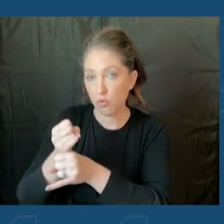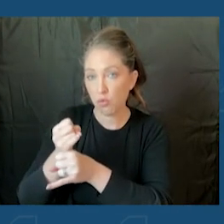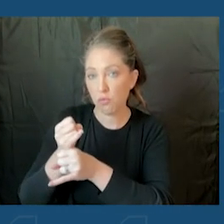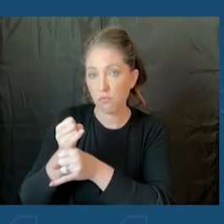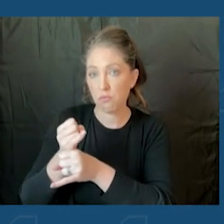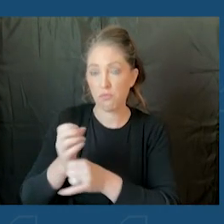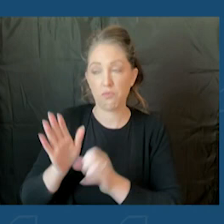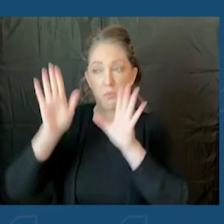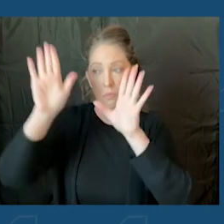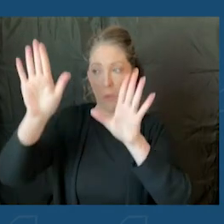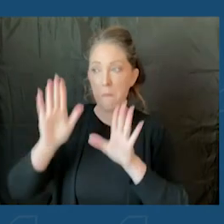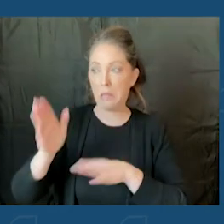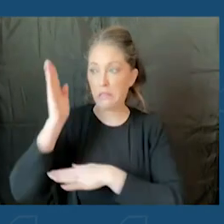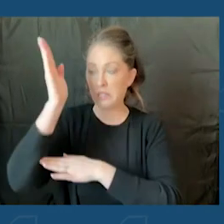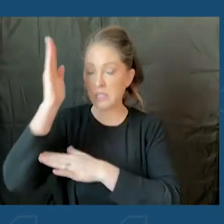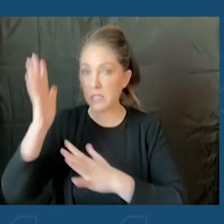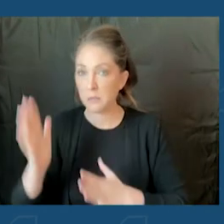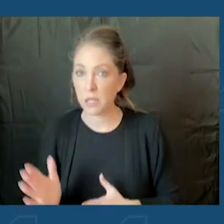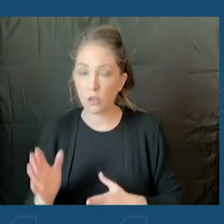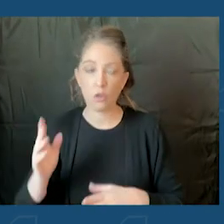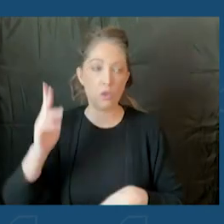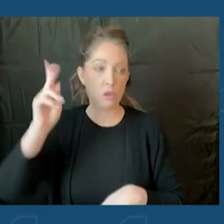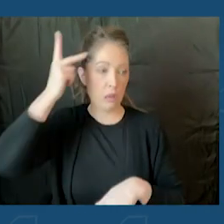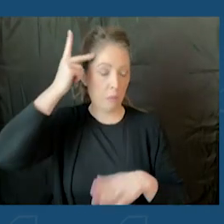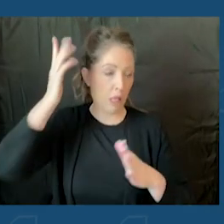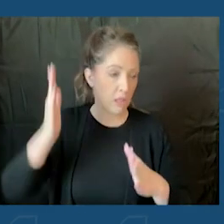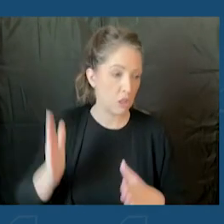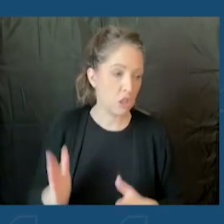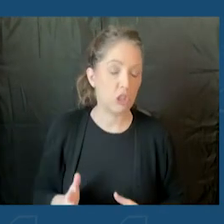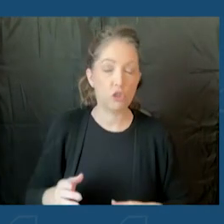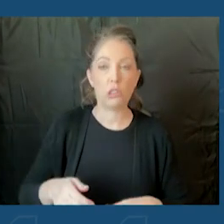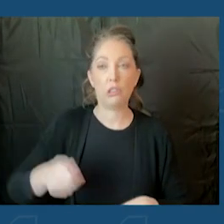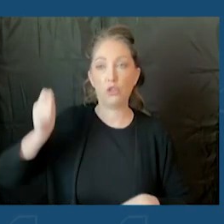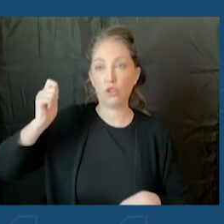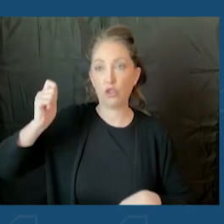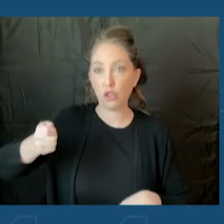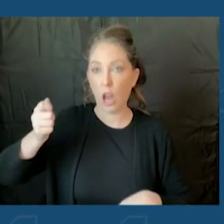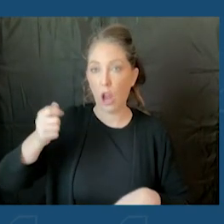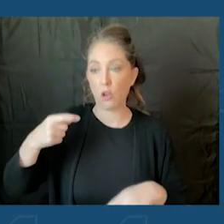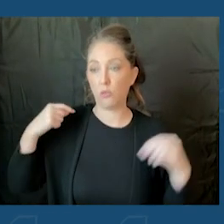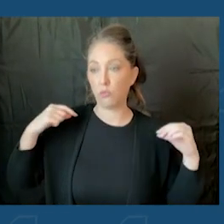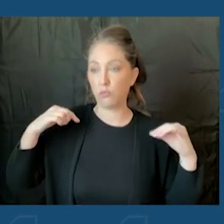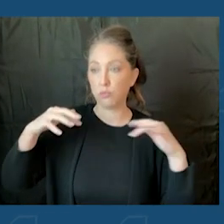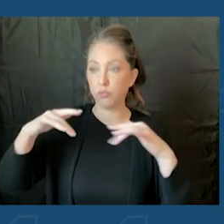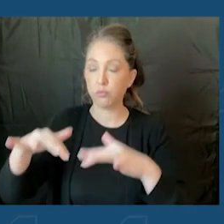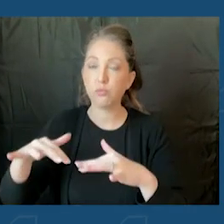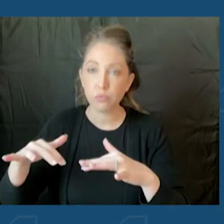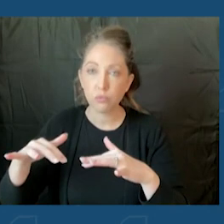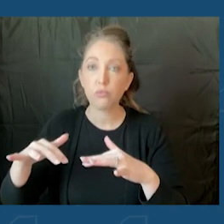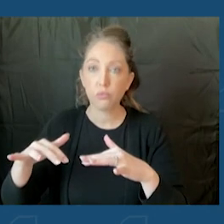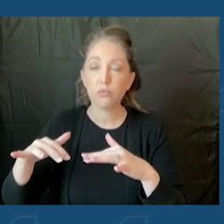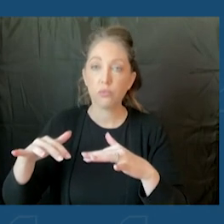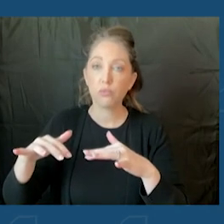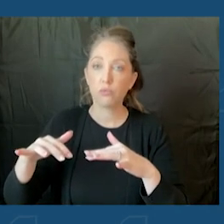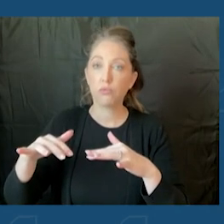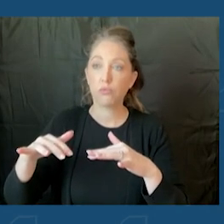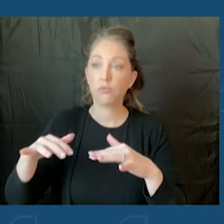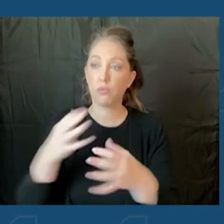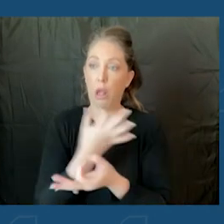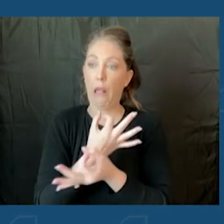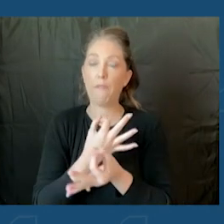thought leaders and politicians and justices and everyone come together to have the free expression of